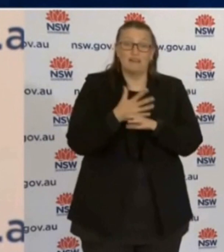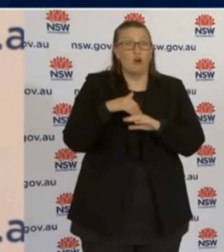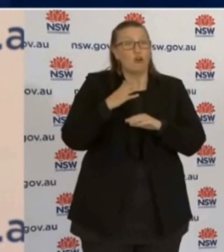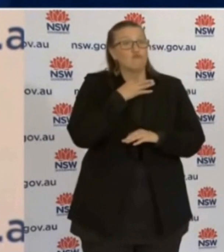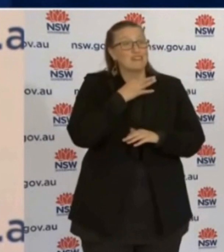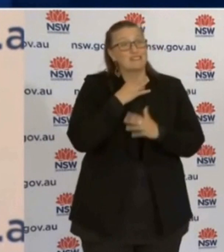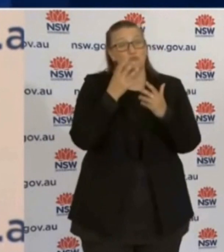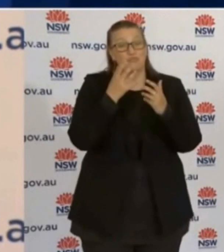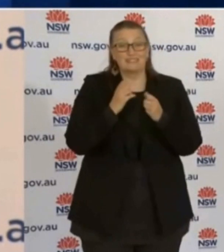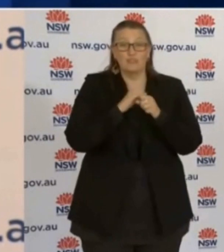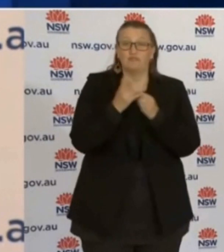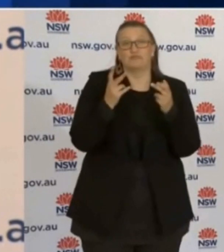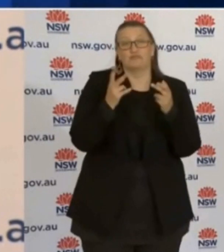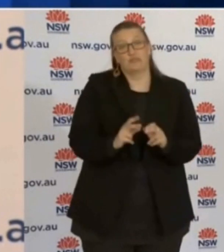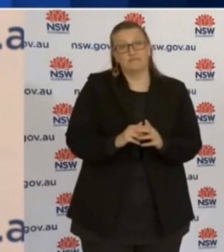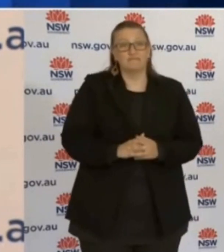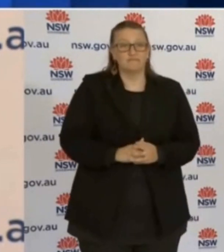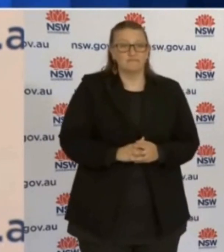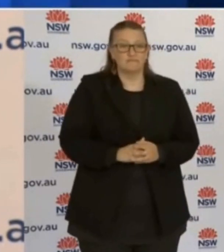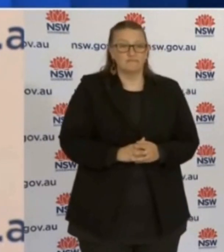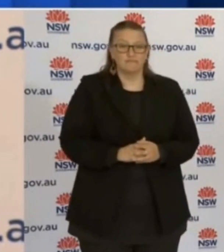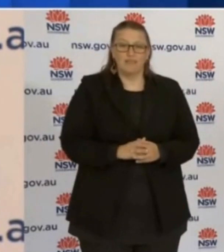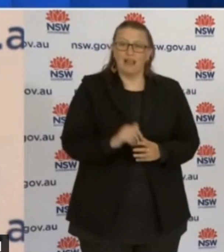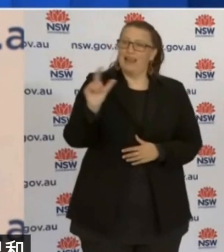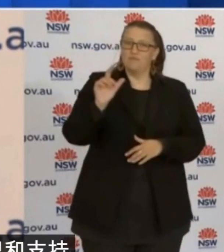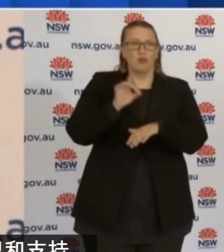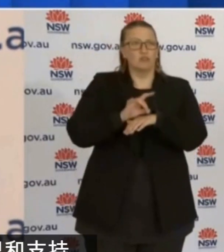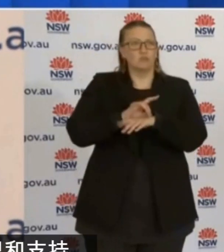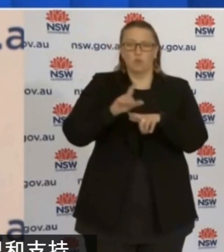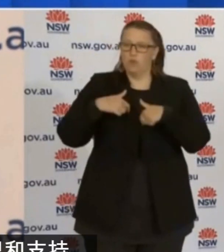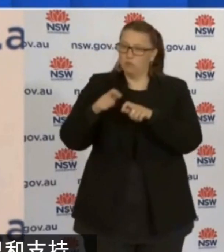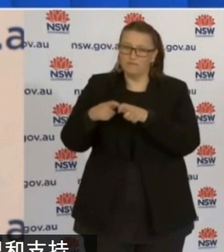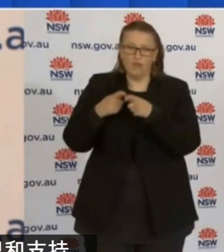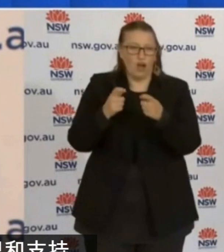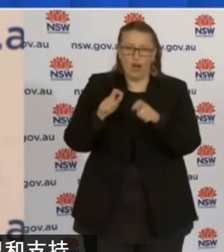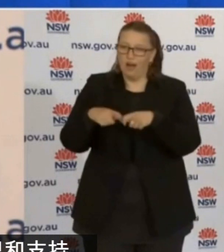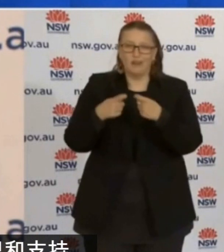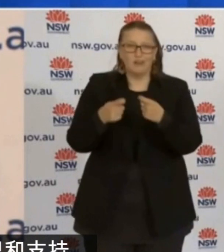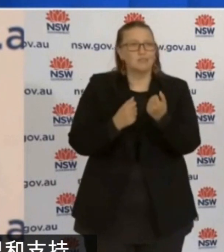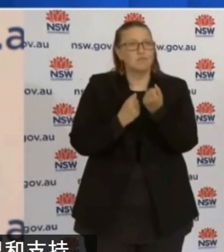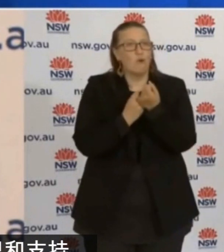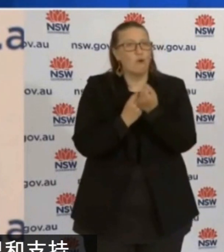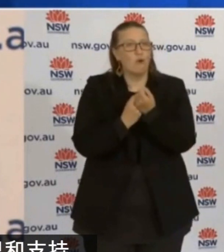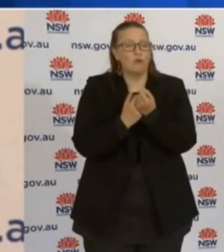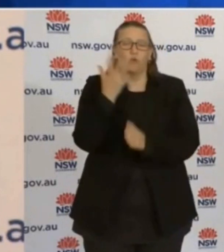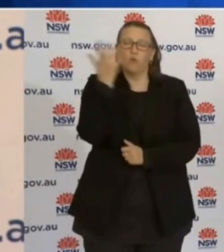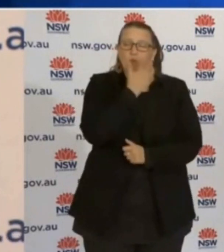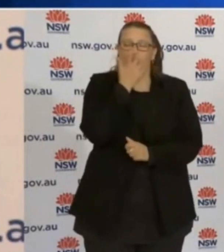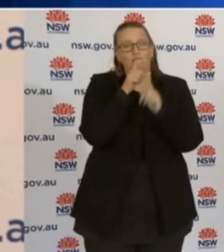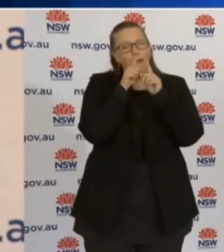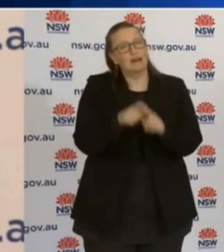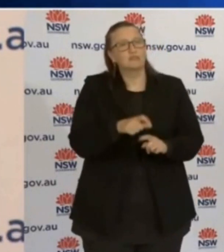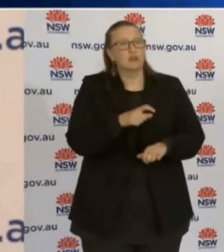Liverpool Hospital are providing care and support for these patients in extremely difficult circumstances.